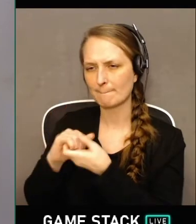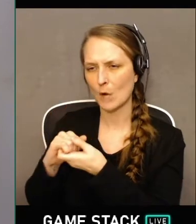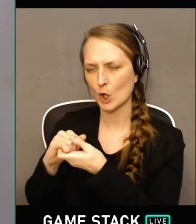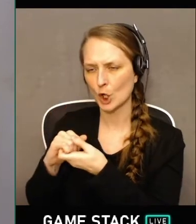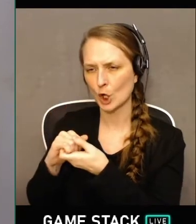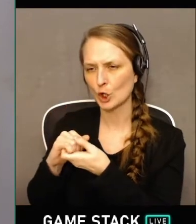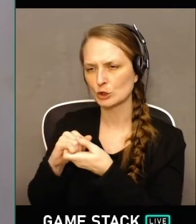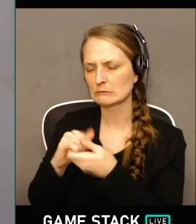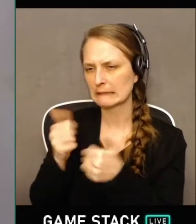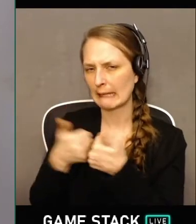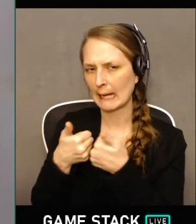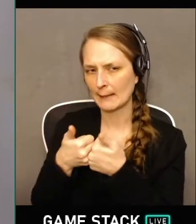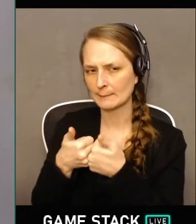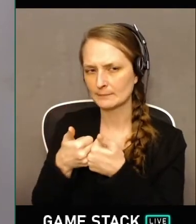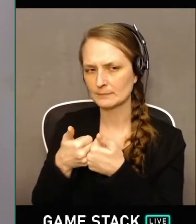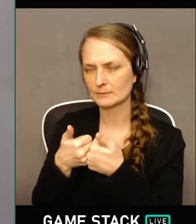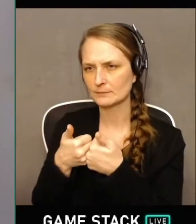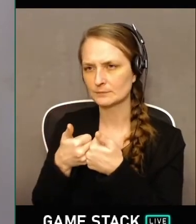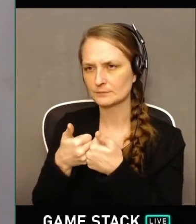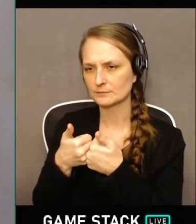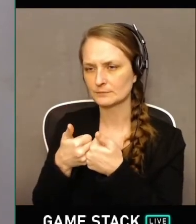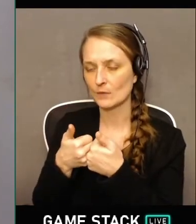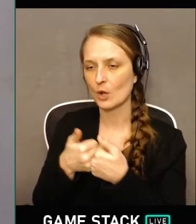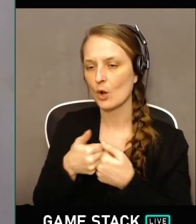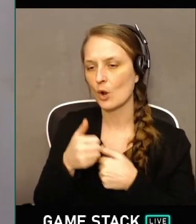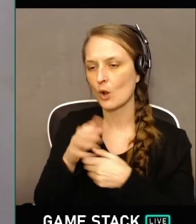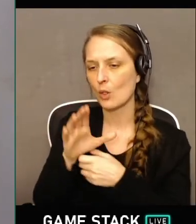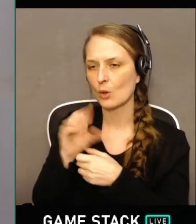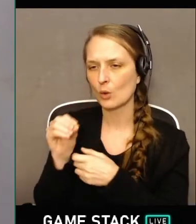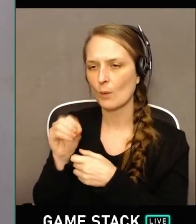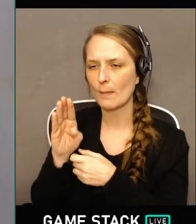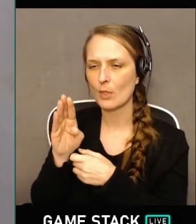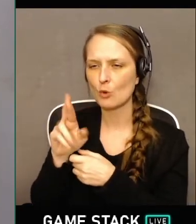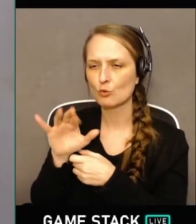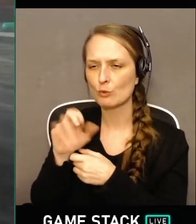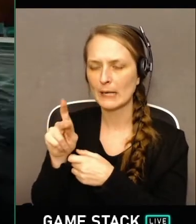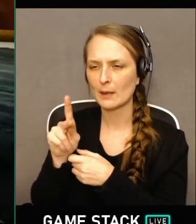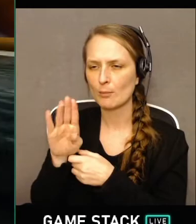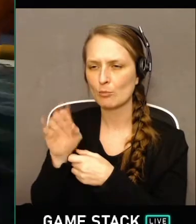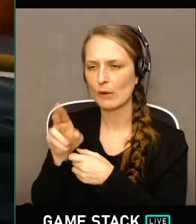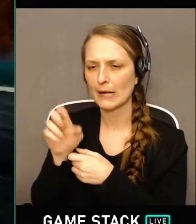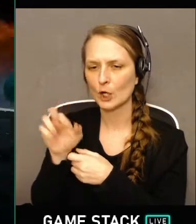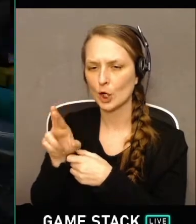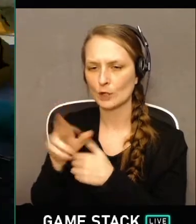games, Dirt 5 by Codemasters and The Riftbreaker by Exor Studios.